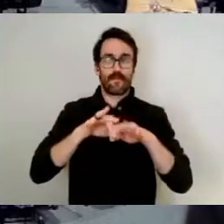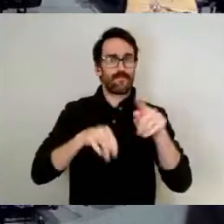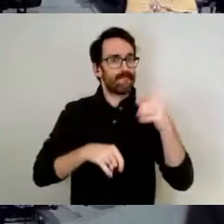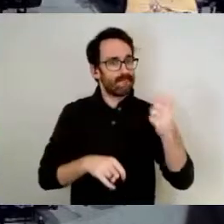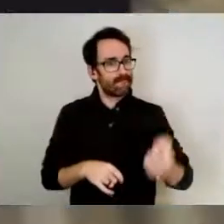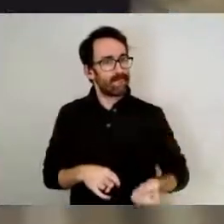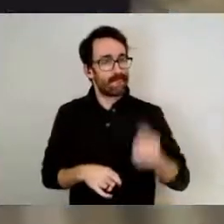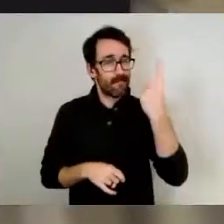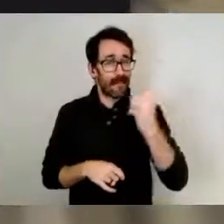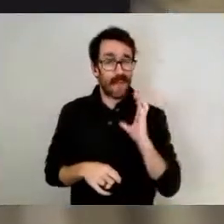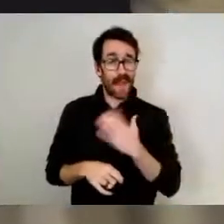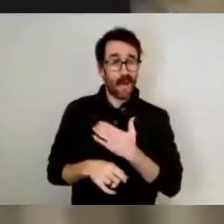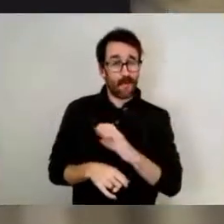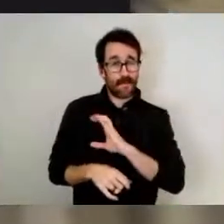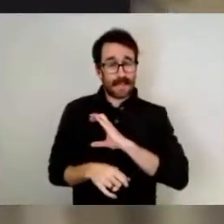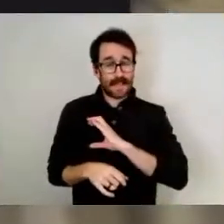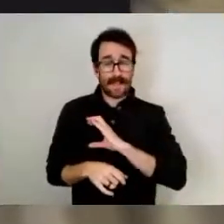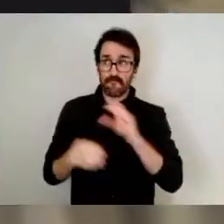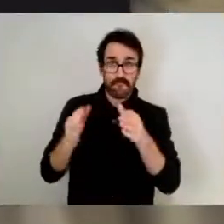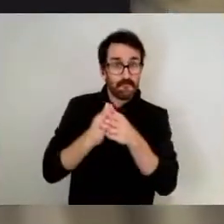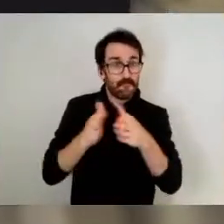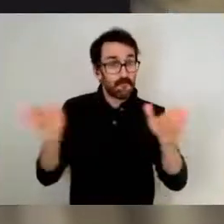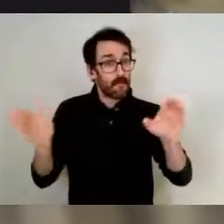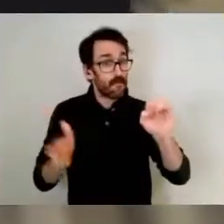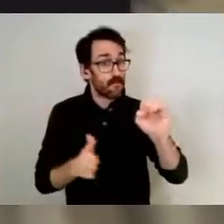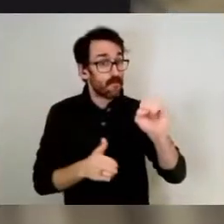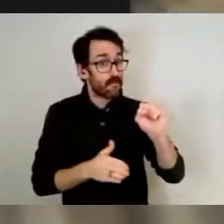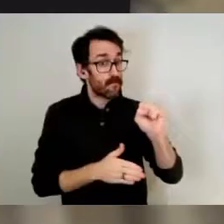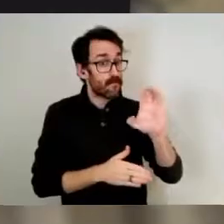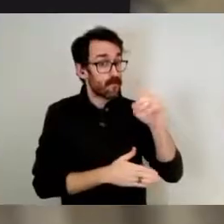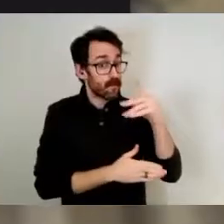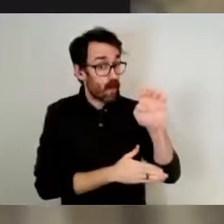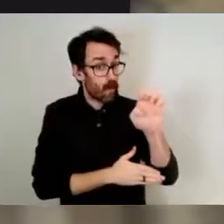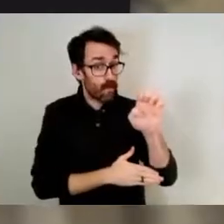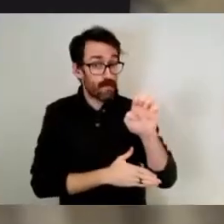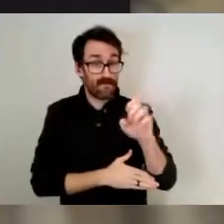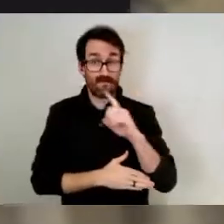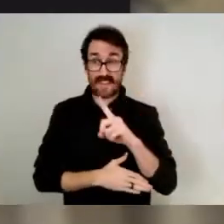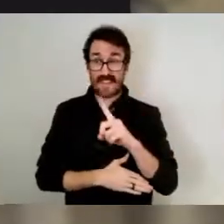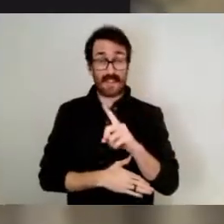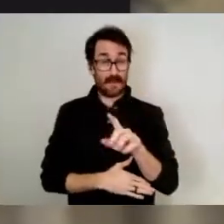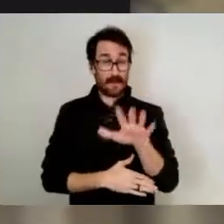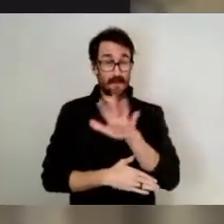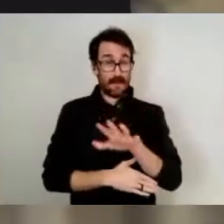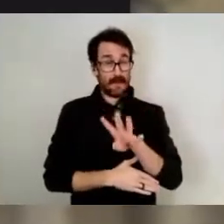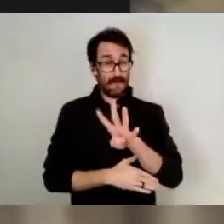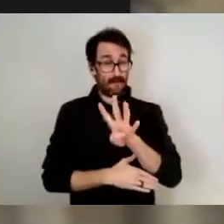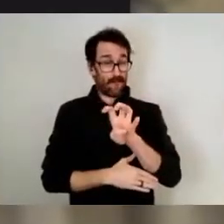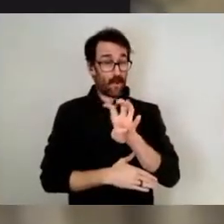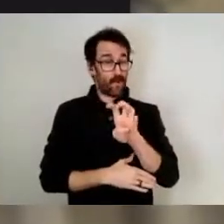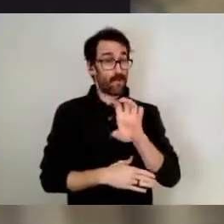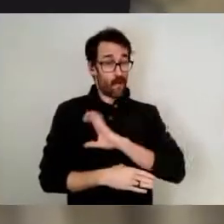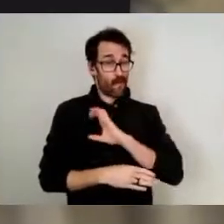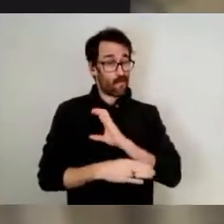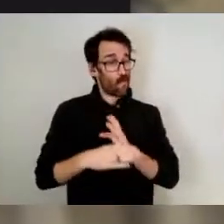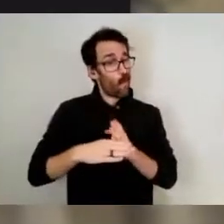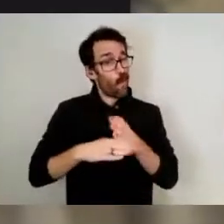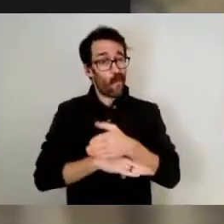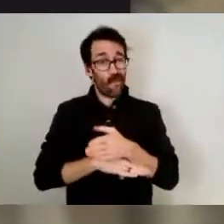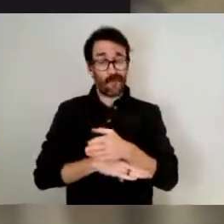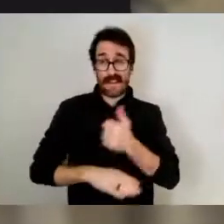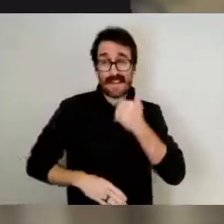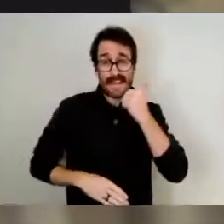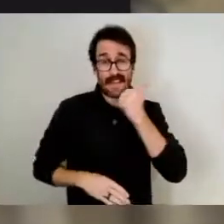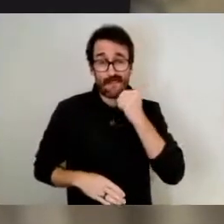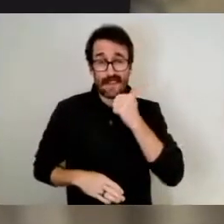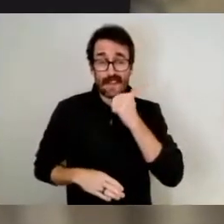people you're requesting from the RCMP and the OPP. The chief has mentioned